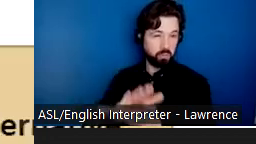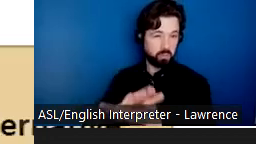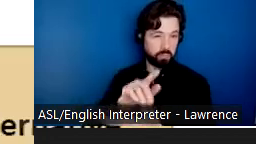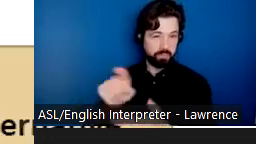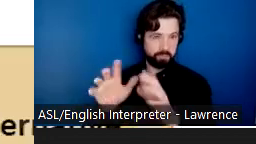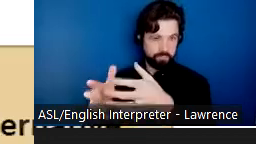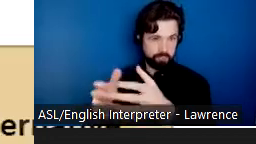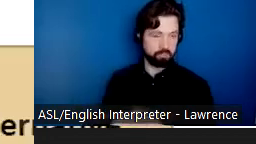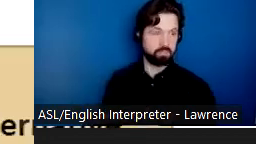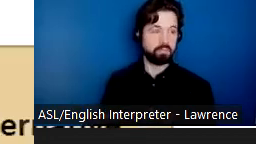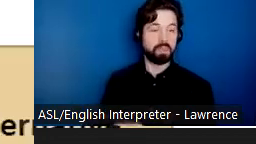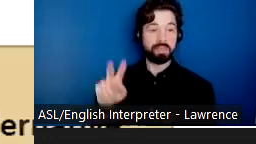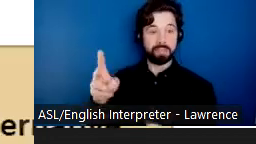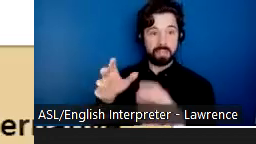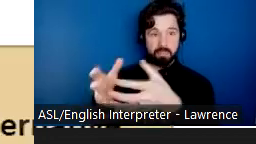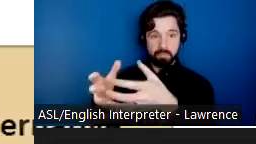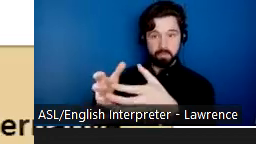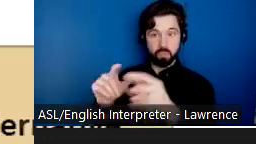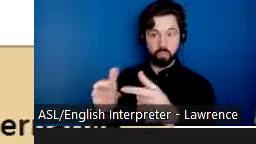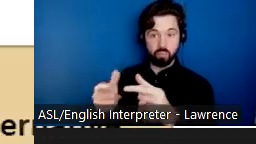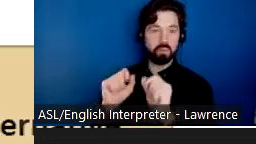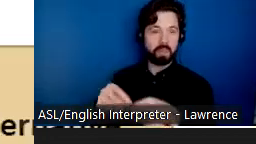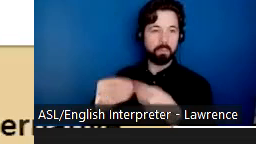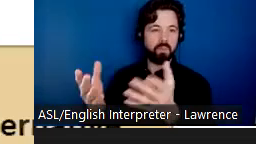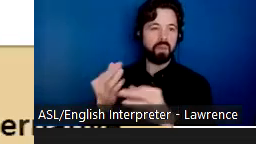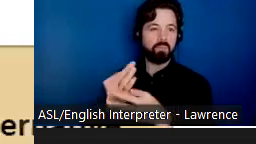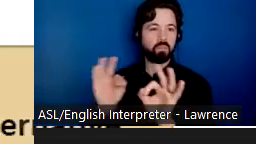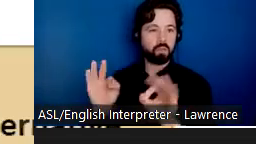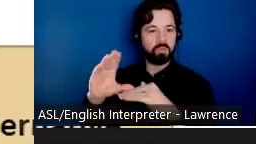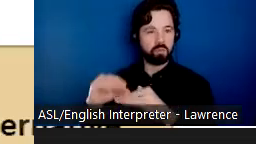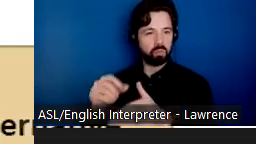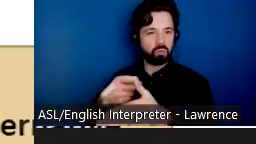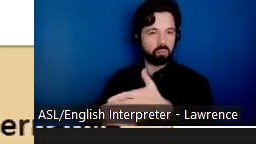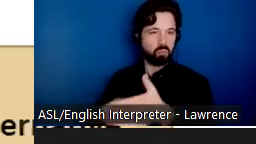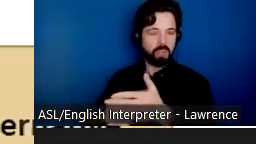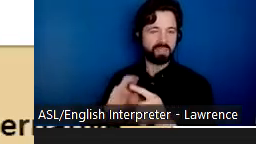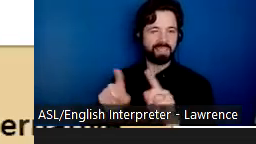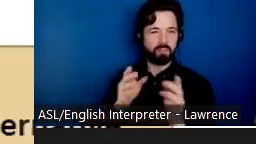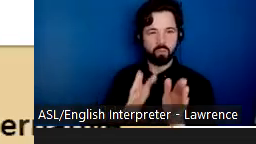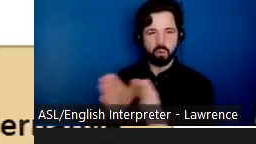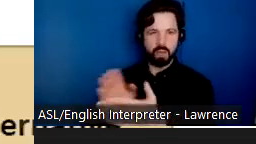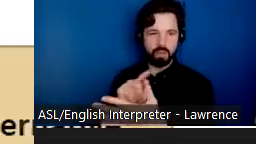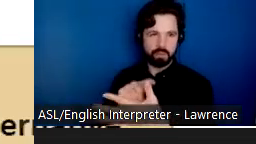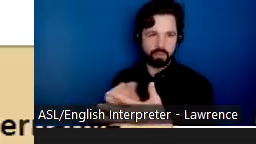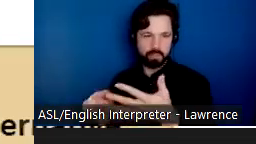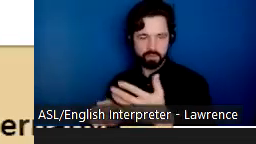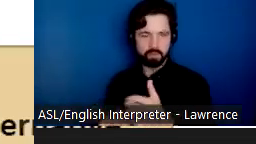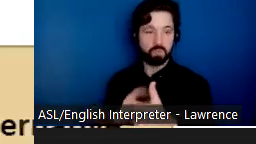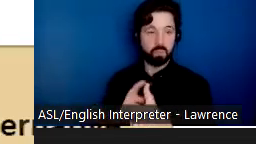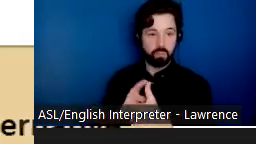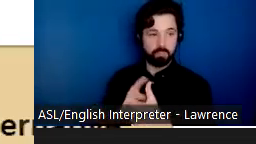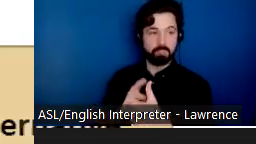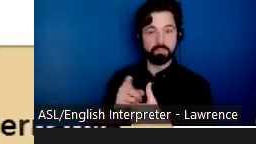children can be approved for free or reduced price meals in a few ways. One, they submit